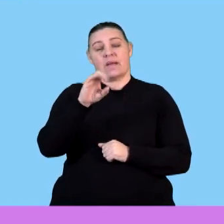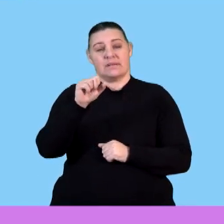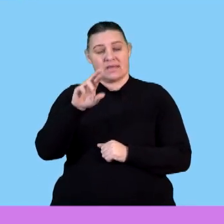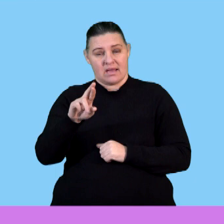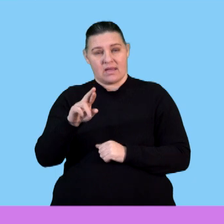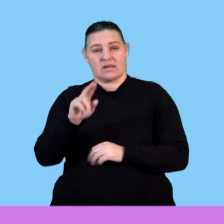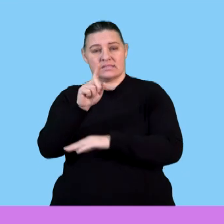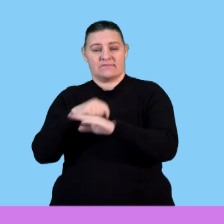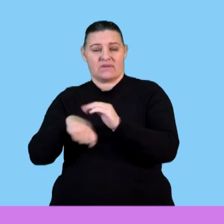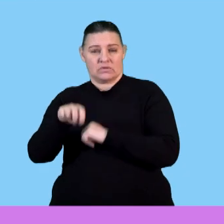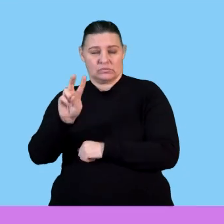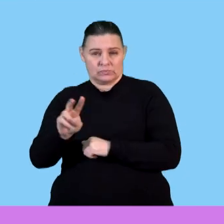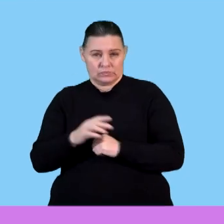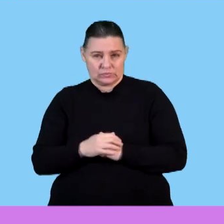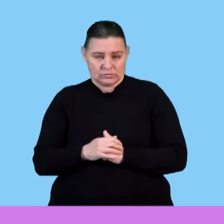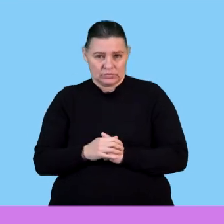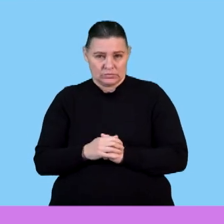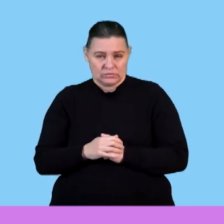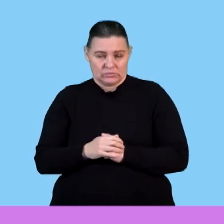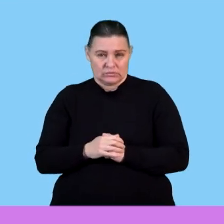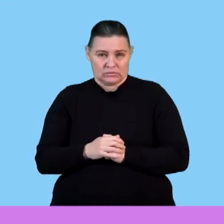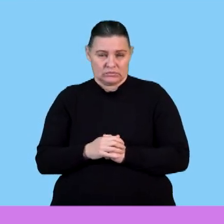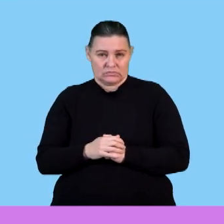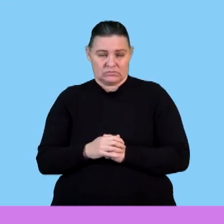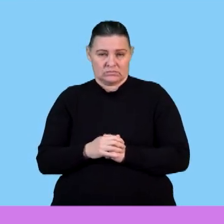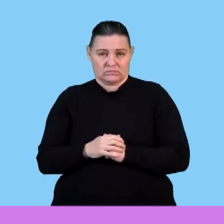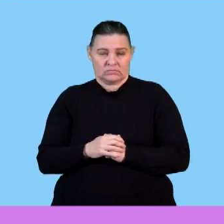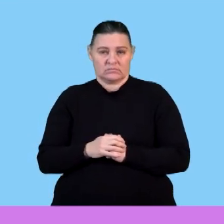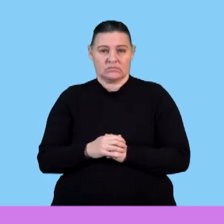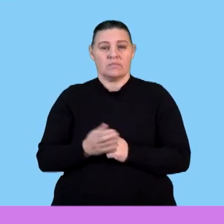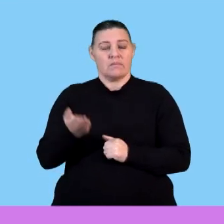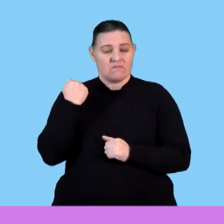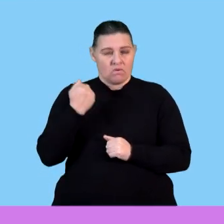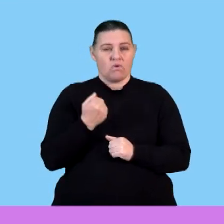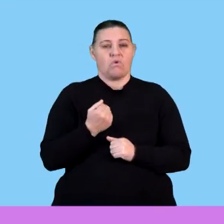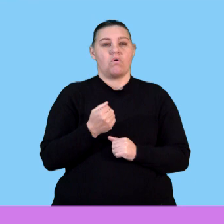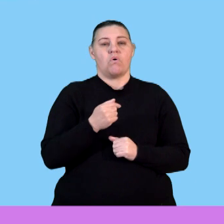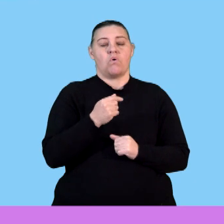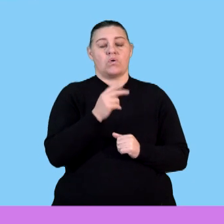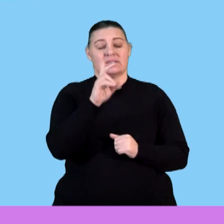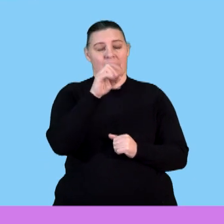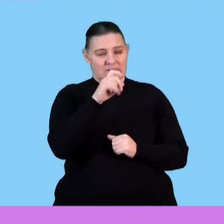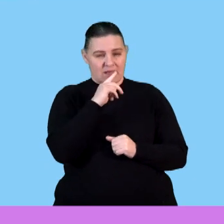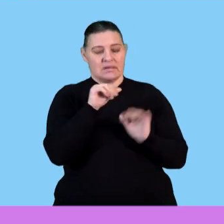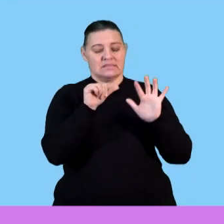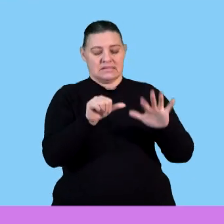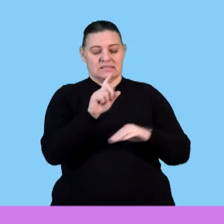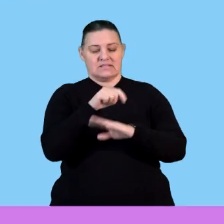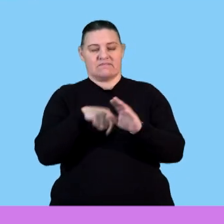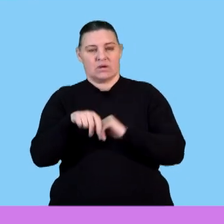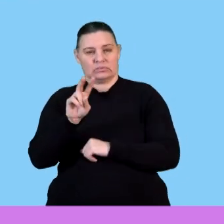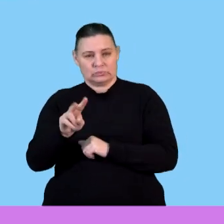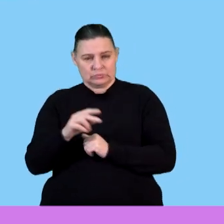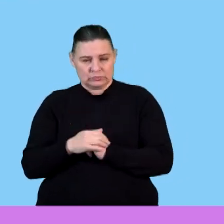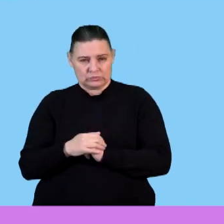pastry. So what I think we need to do here is we need to find the area of one circle.